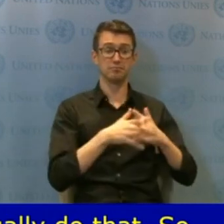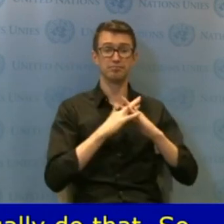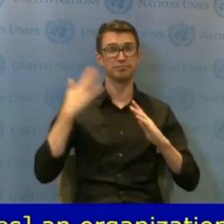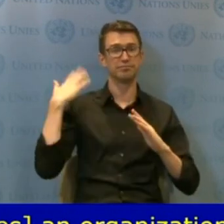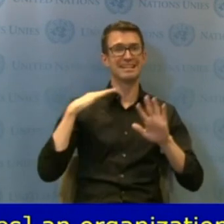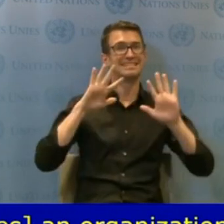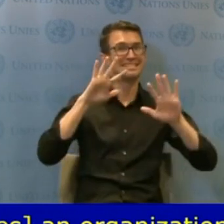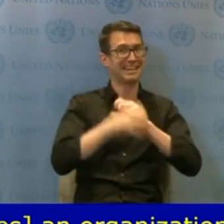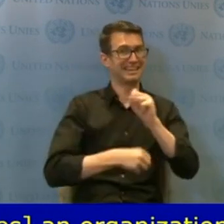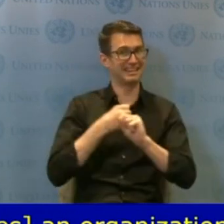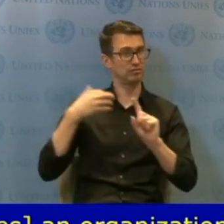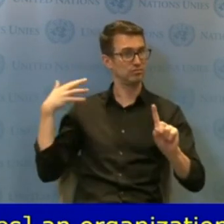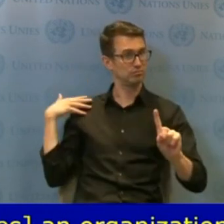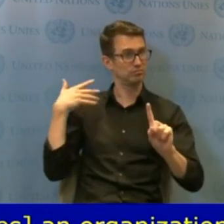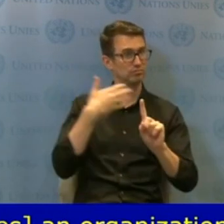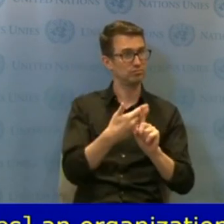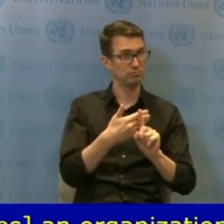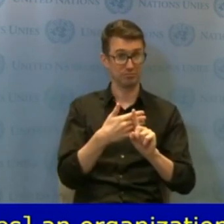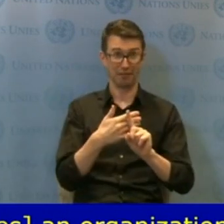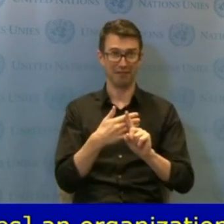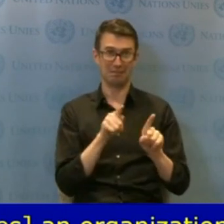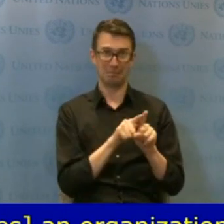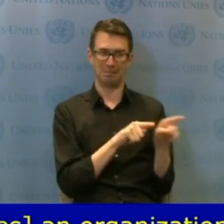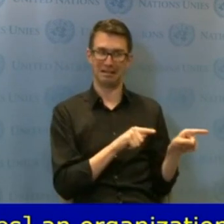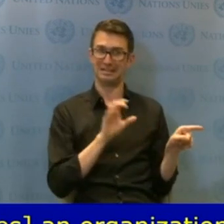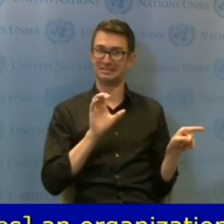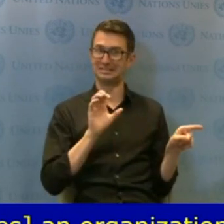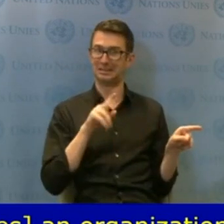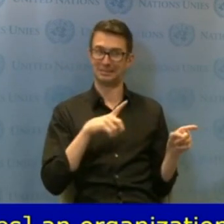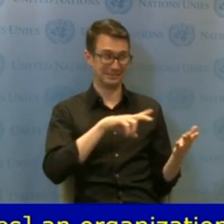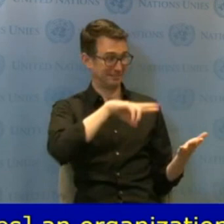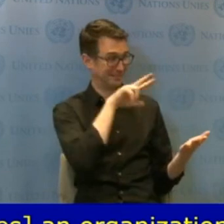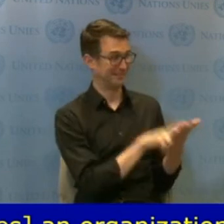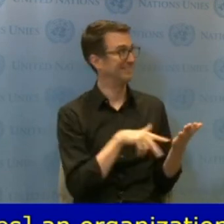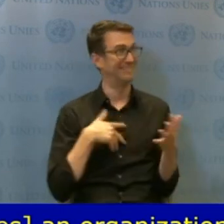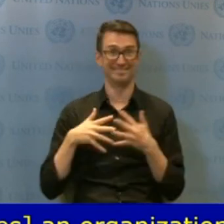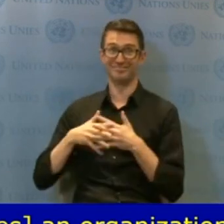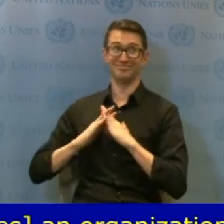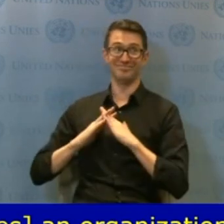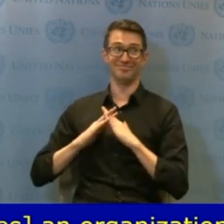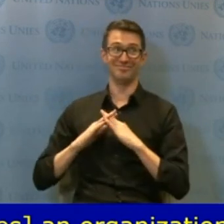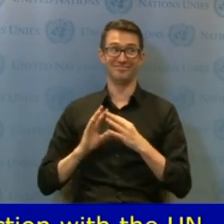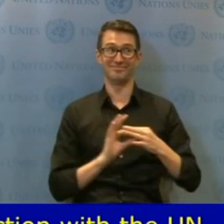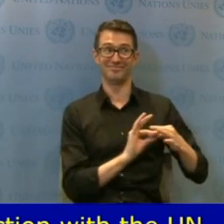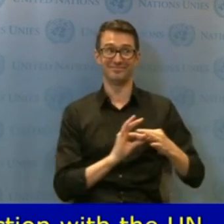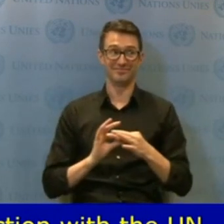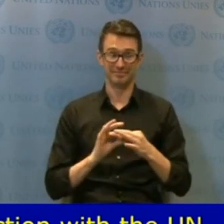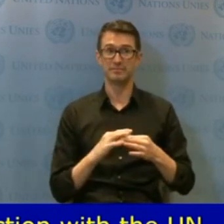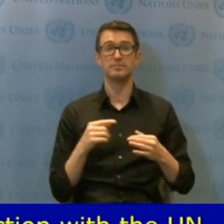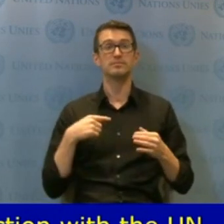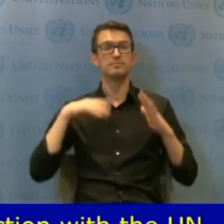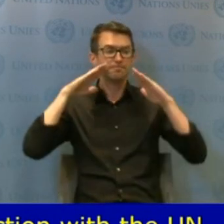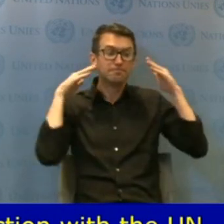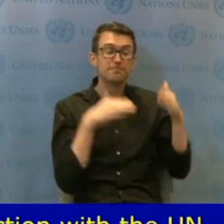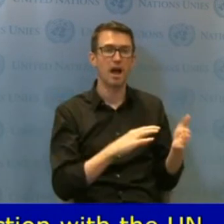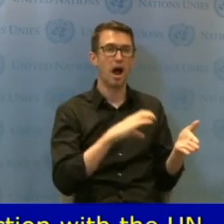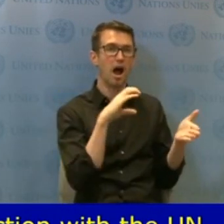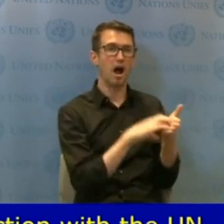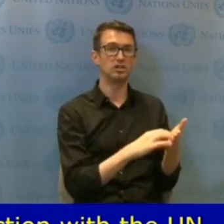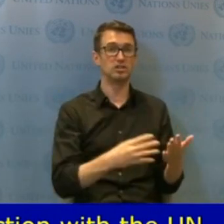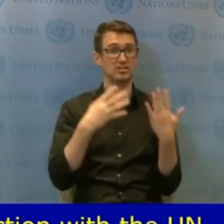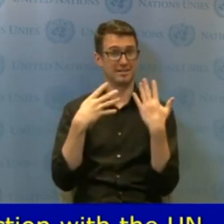coordinate global efforts around Article 9 of the CRPD and work together